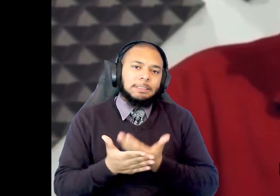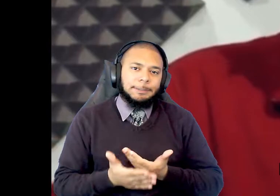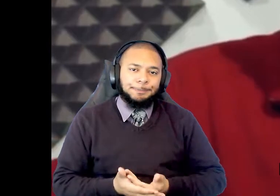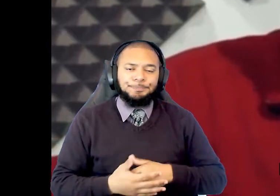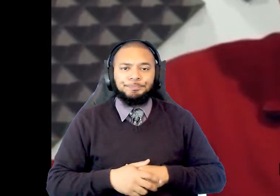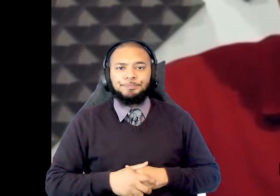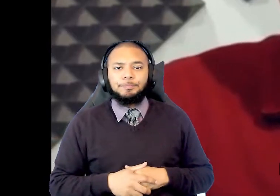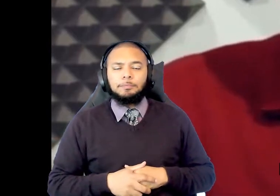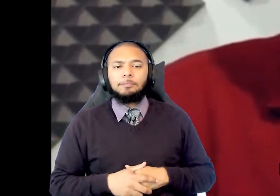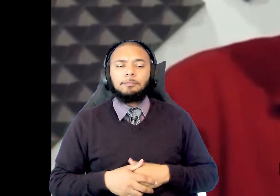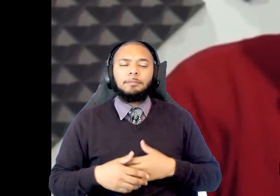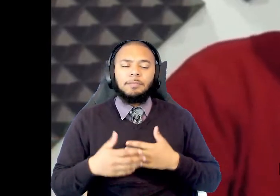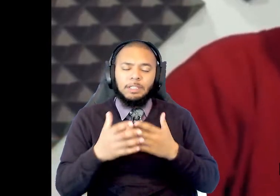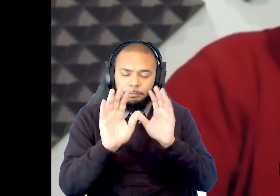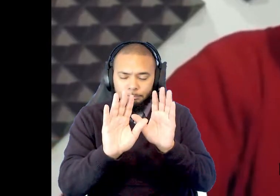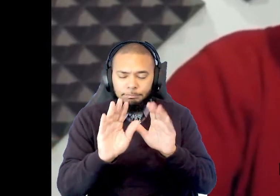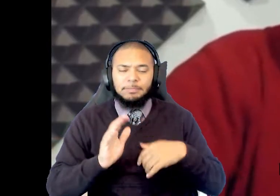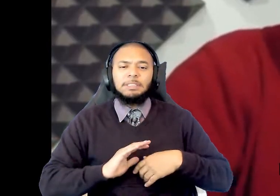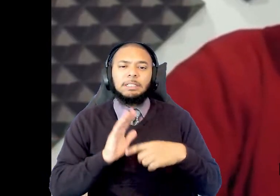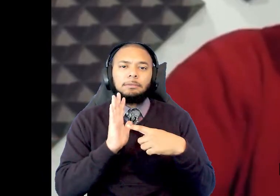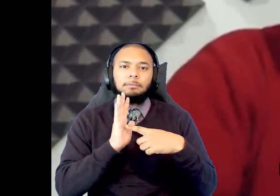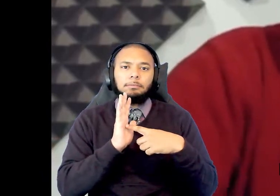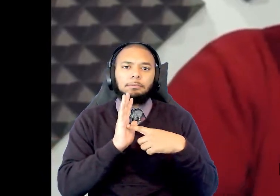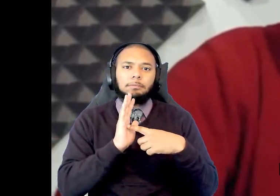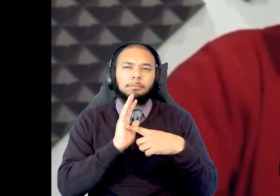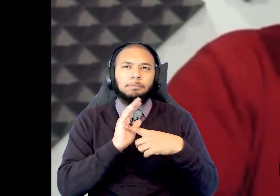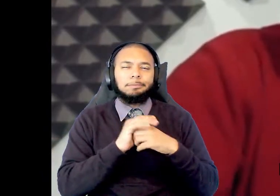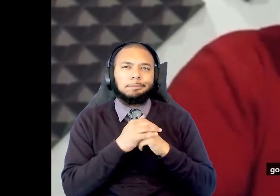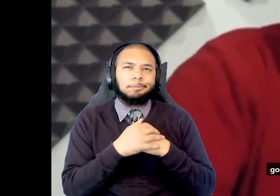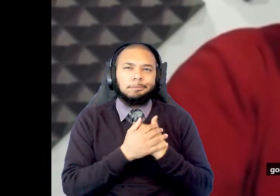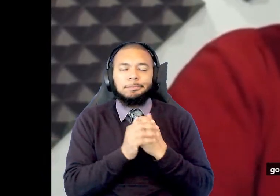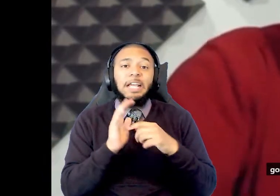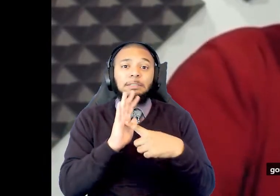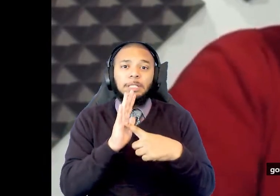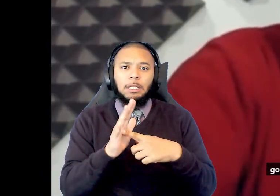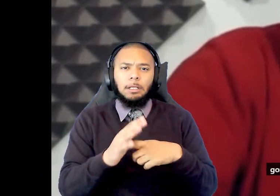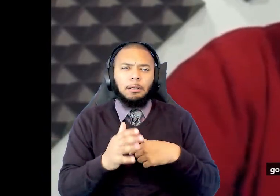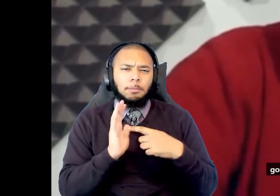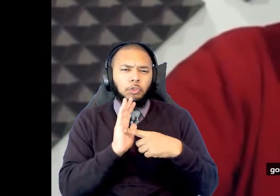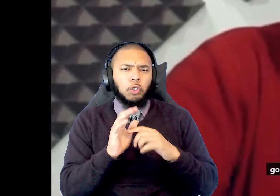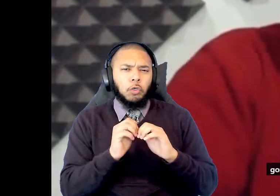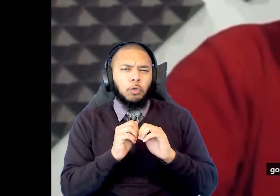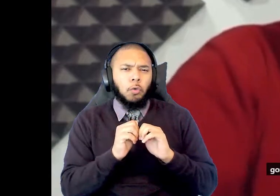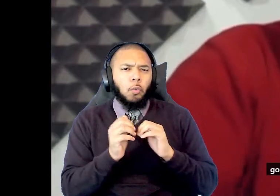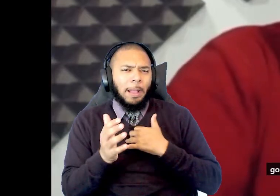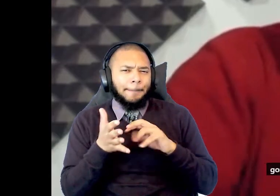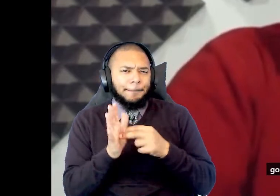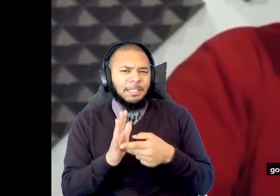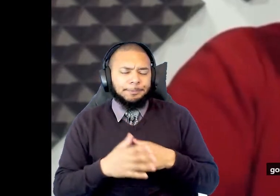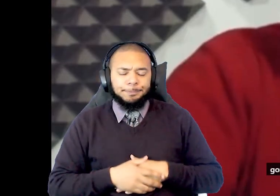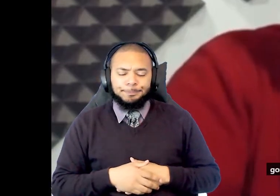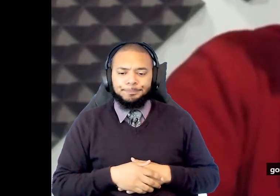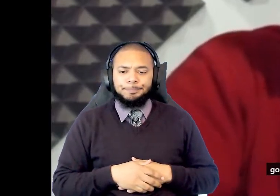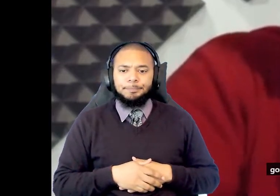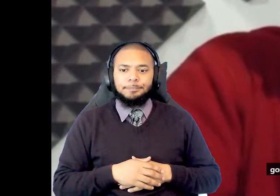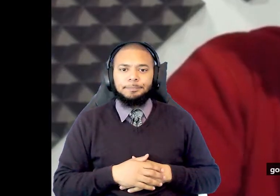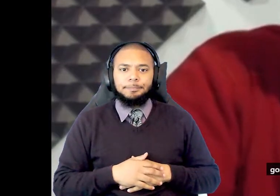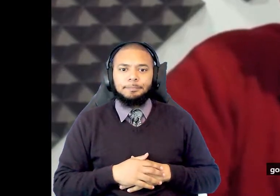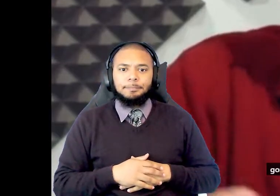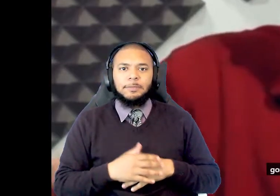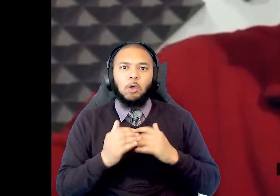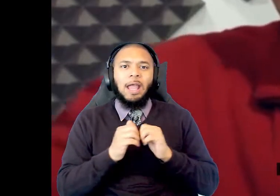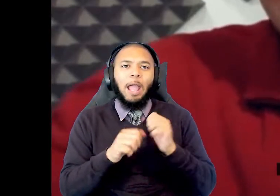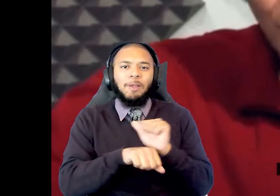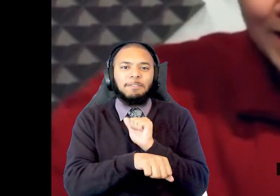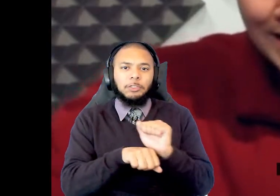it's the explanation. Let's take a look at how some of this is going to function, okay? Because we'll get to a paragraph as